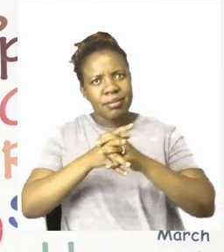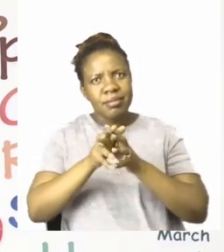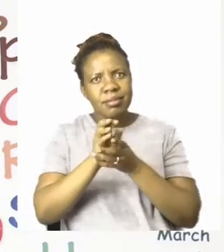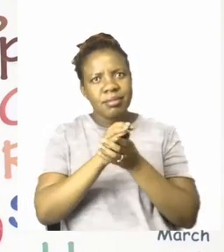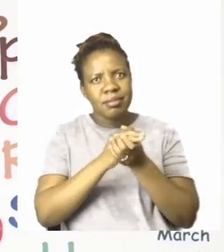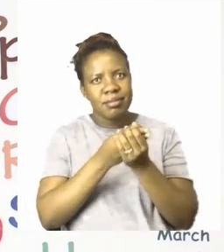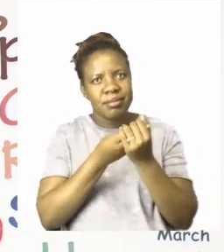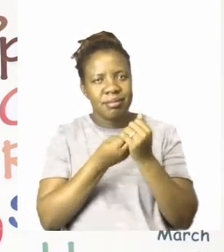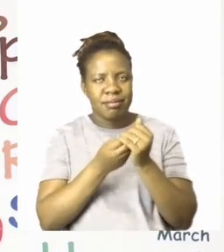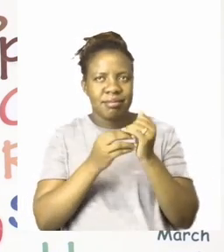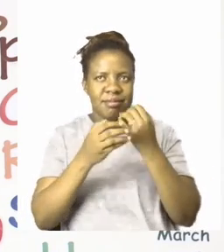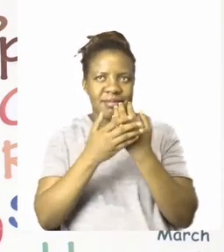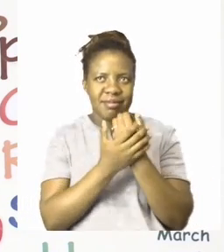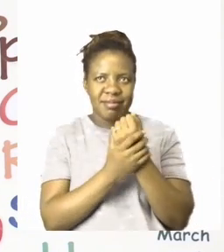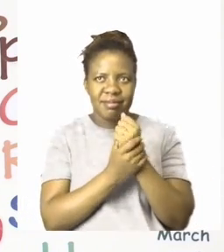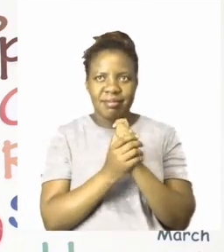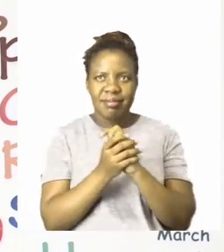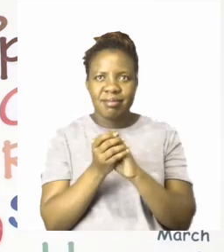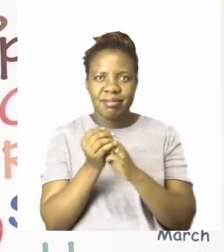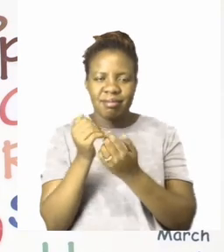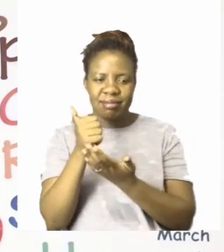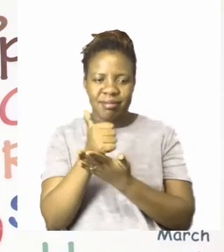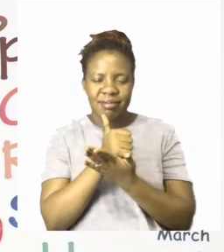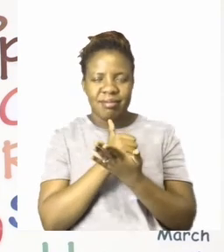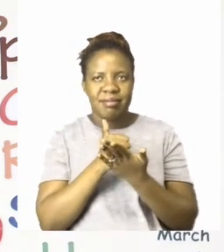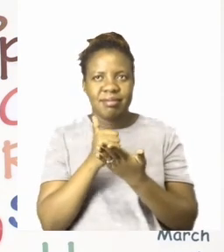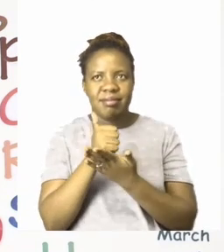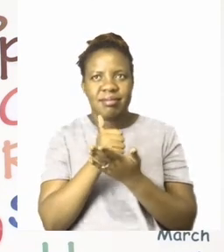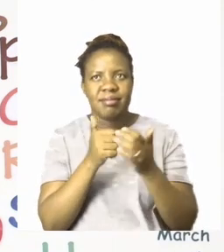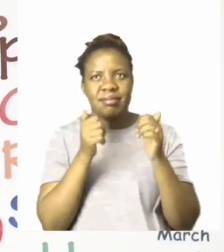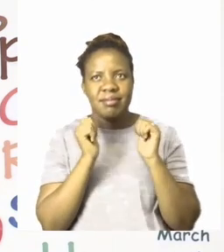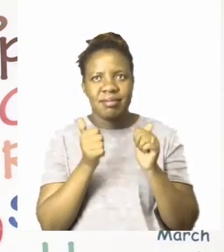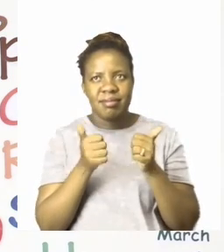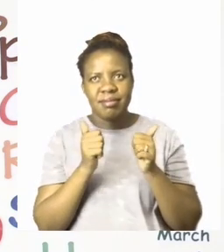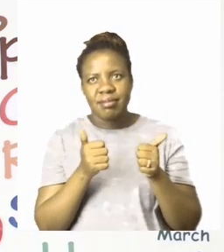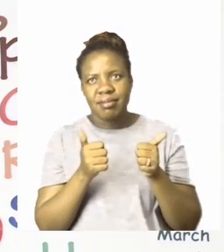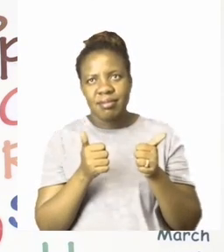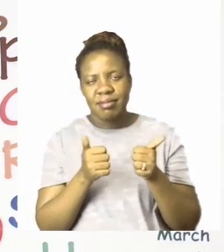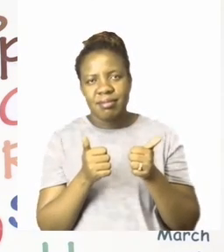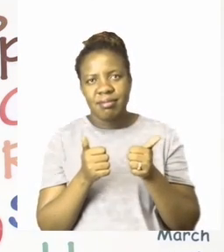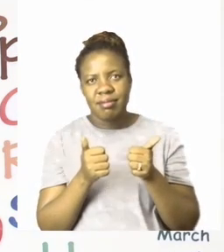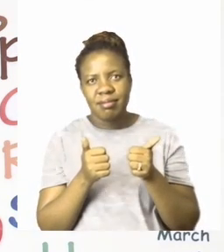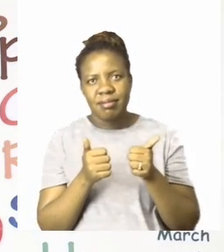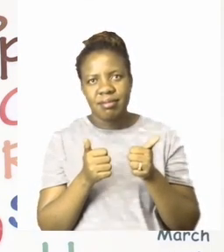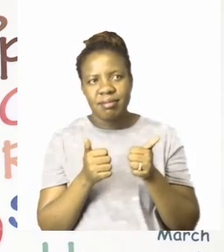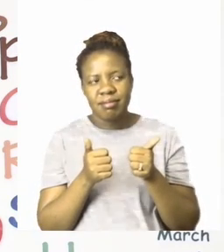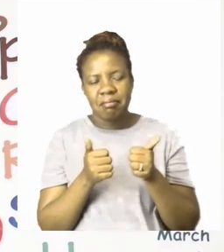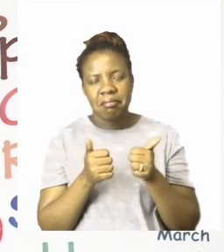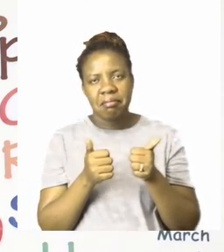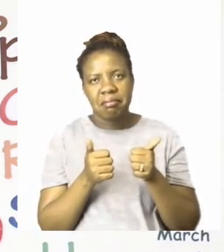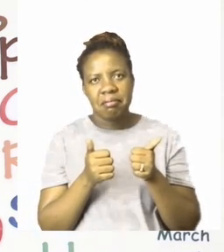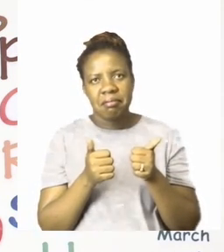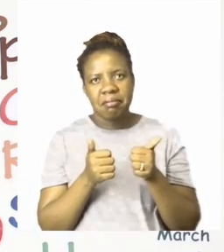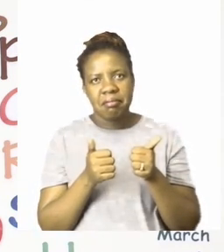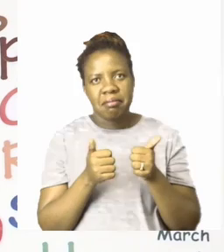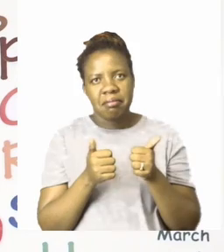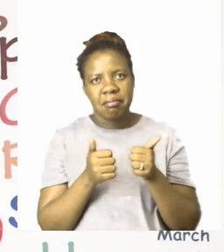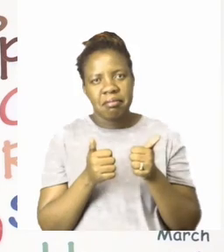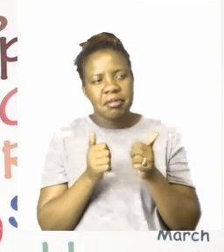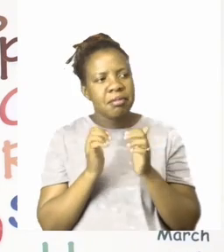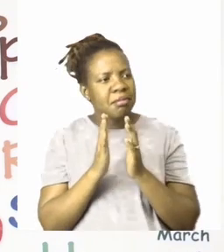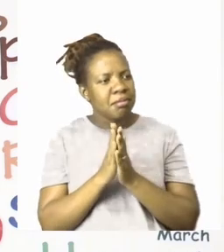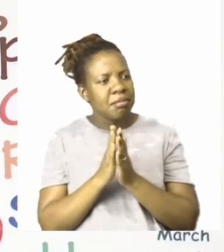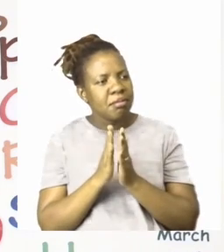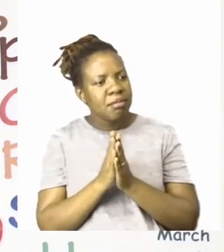and also between your fingers. Now, before we go home, can you help me find